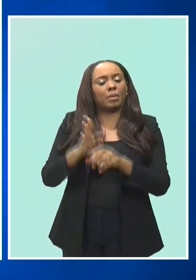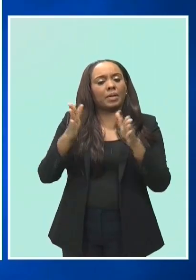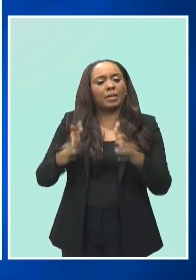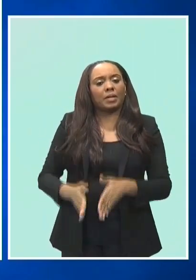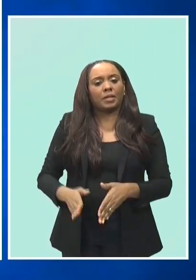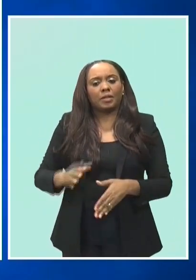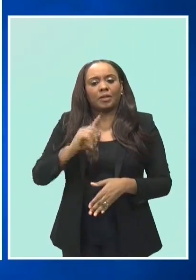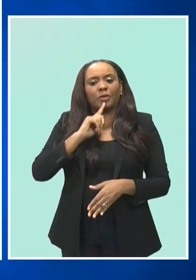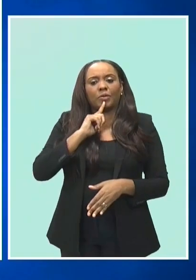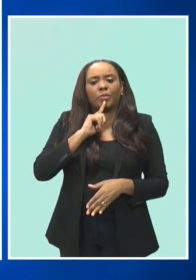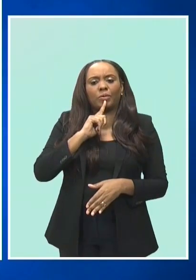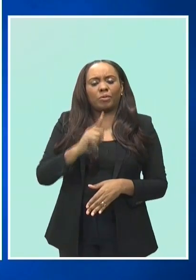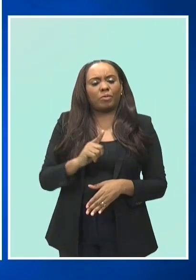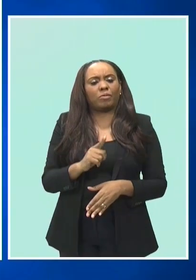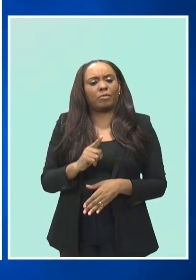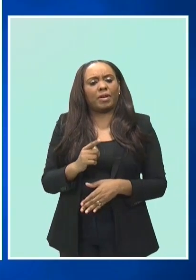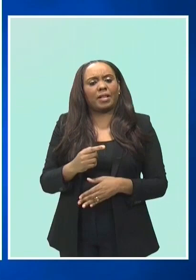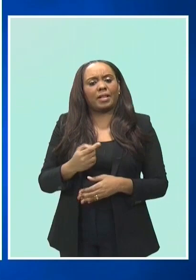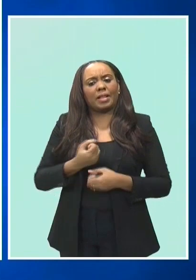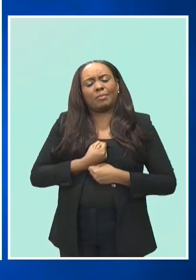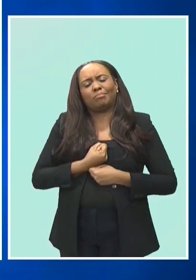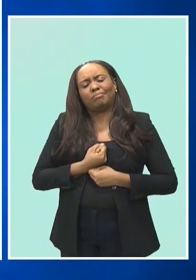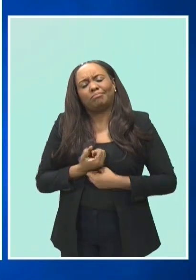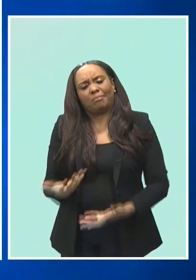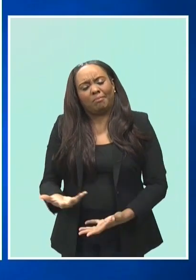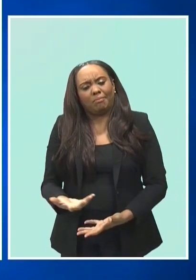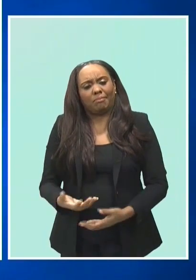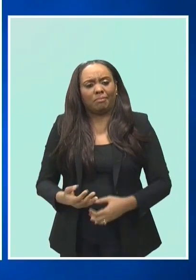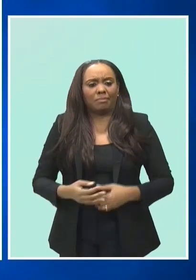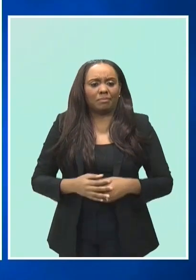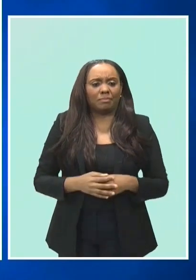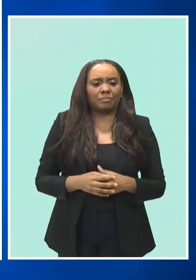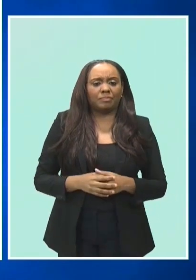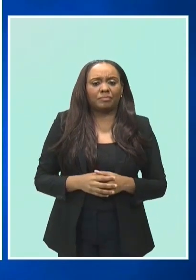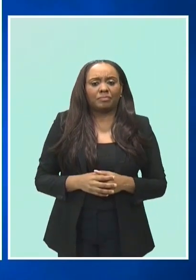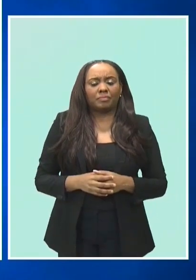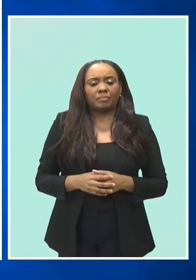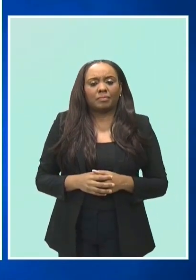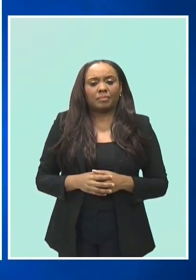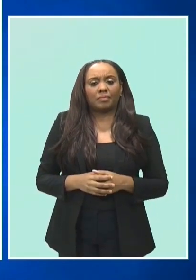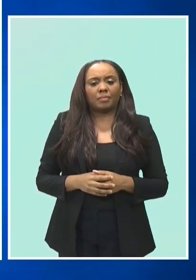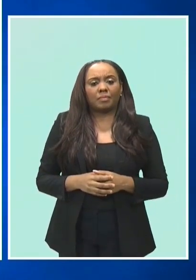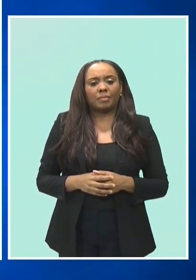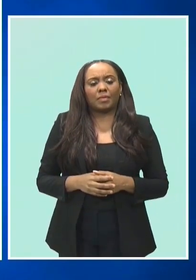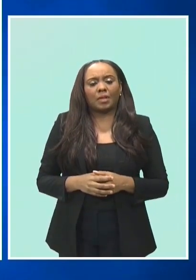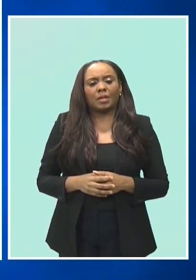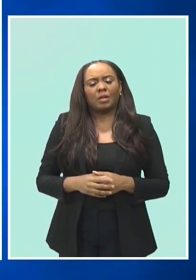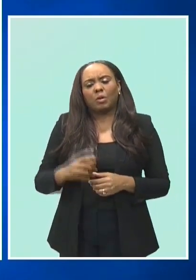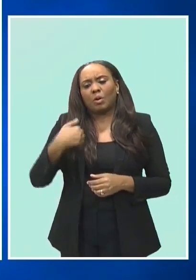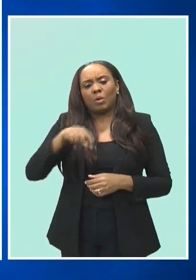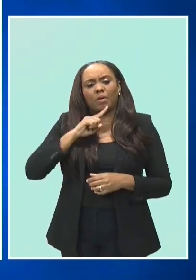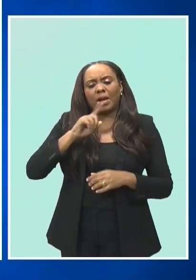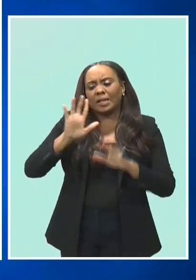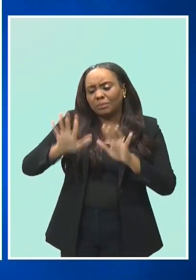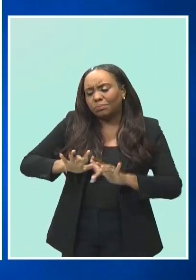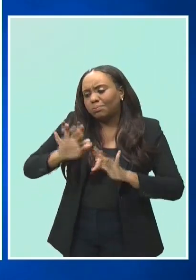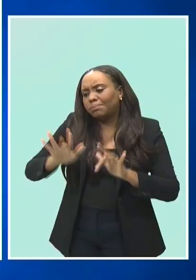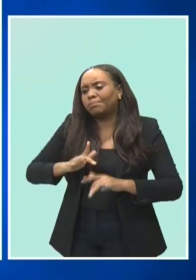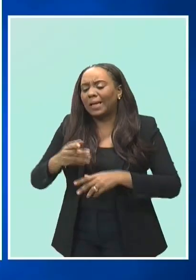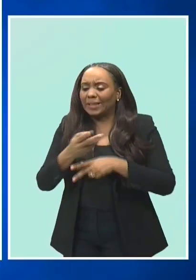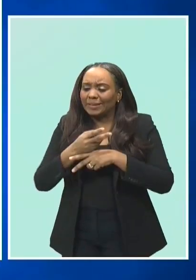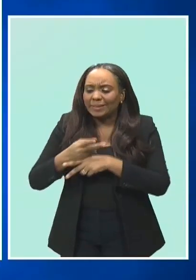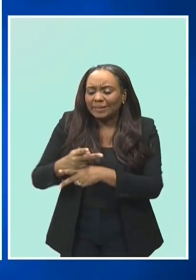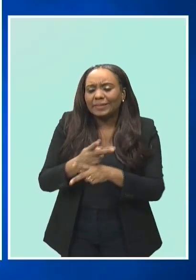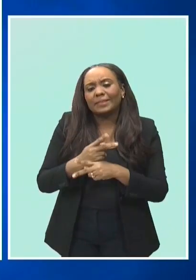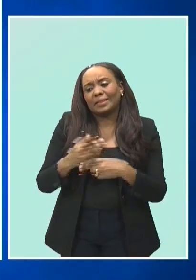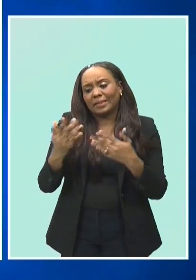the humanity, the generosity, the capacity for empathy, for caring. And this